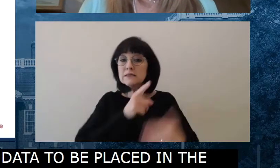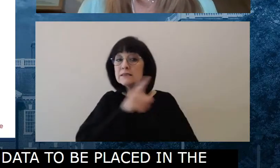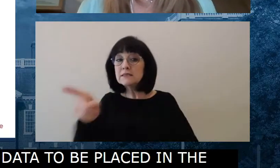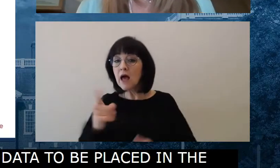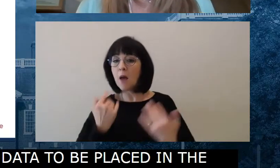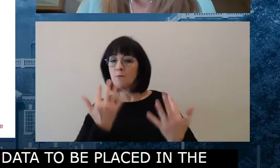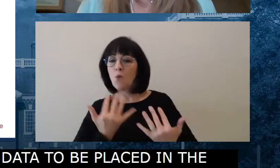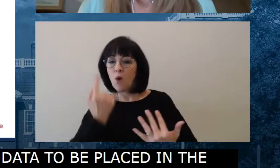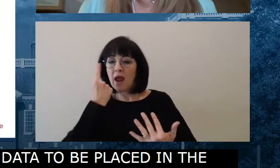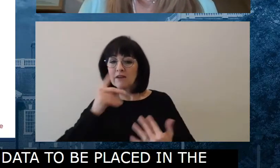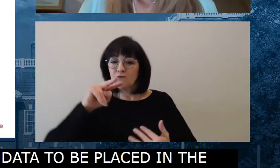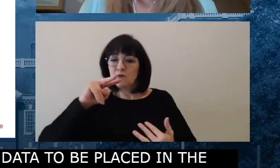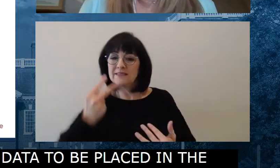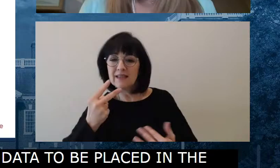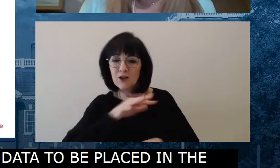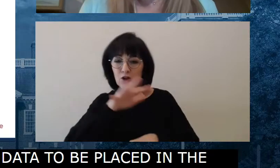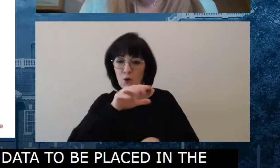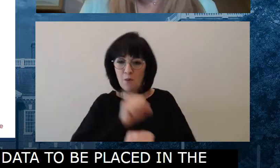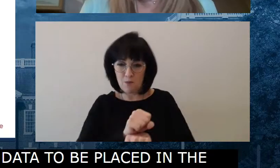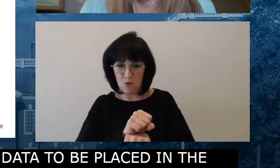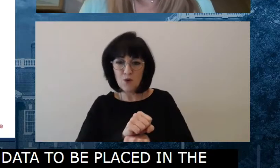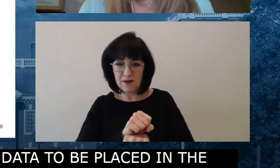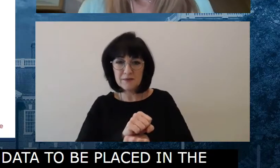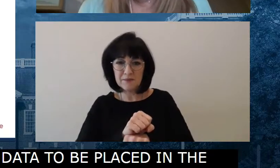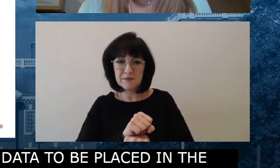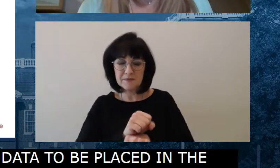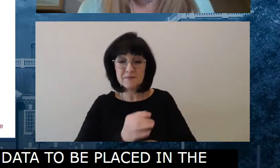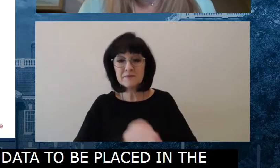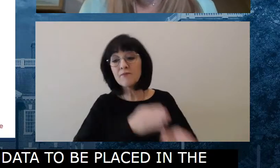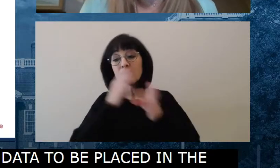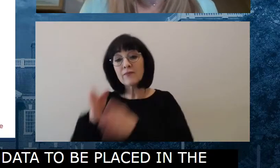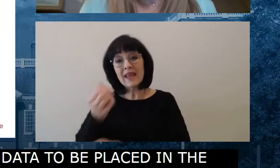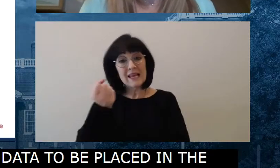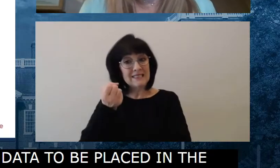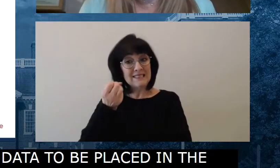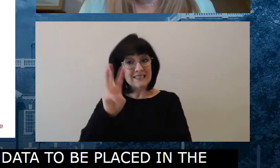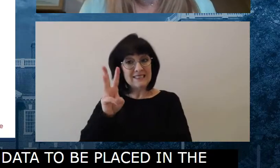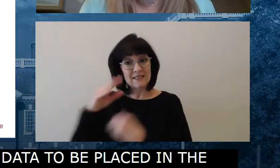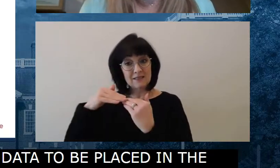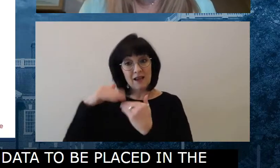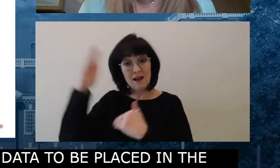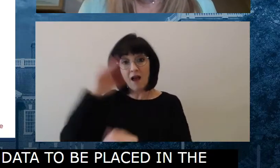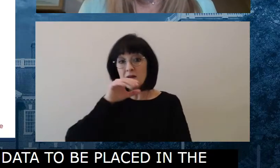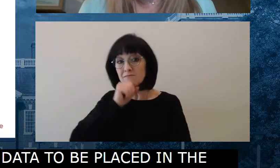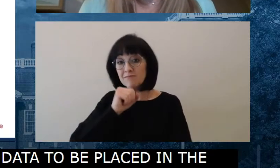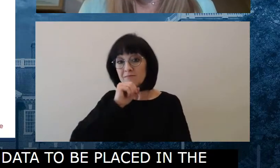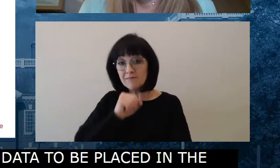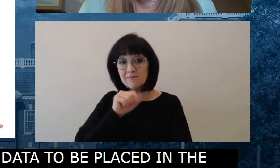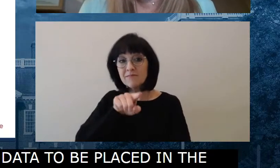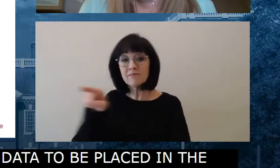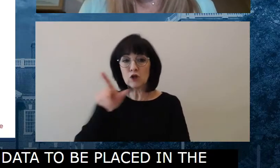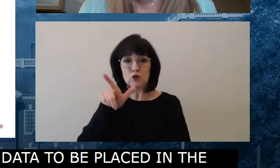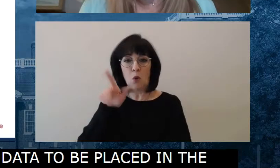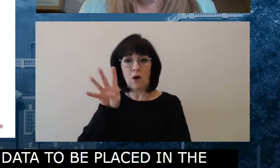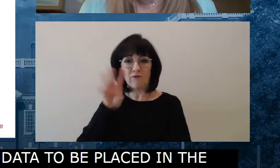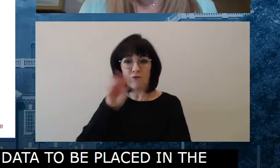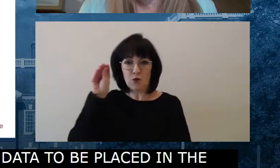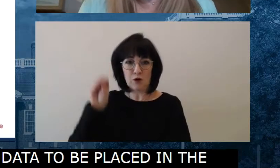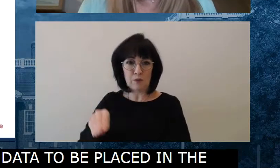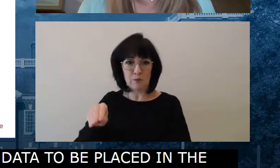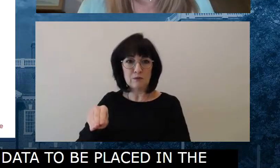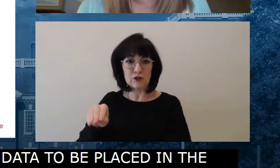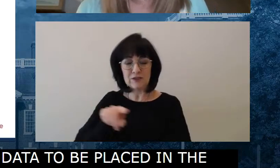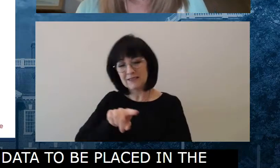for those 16 and up, it's 24%. So we're really excited to see